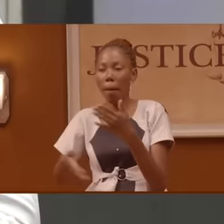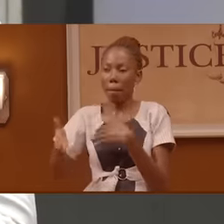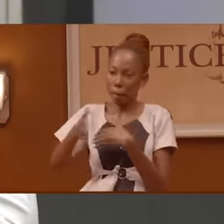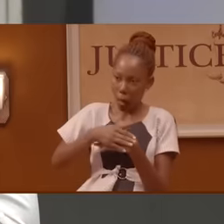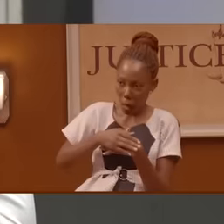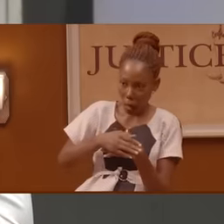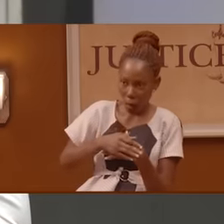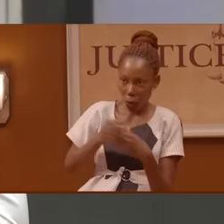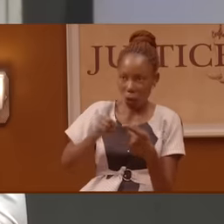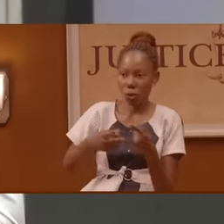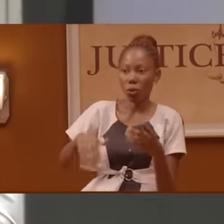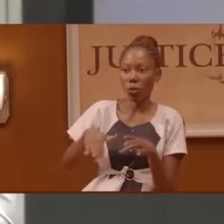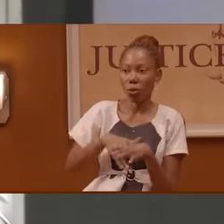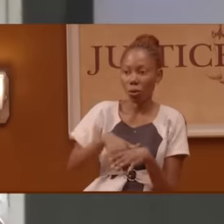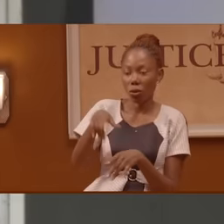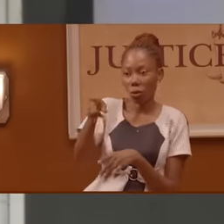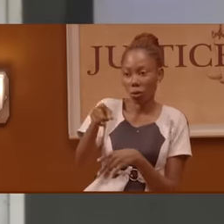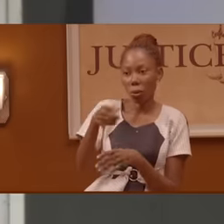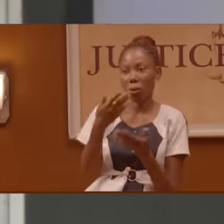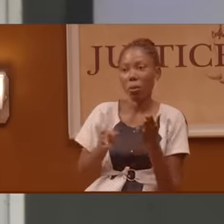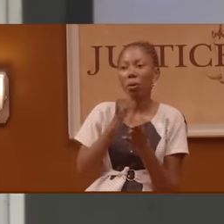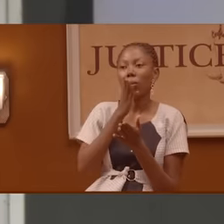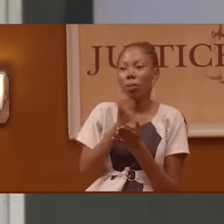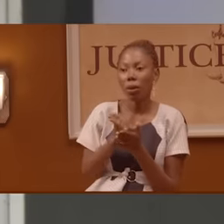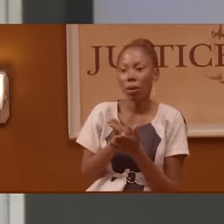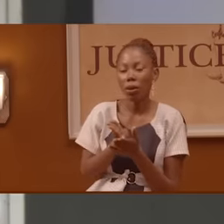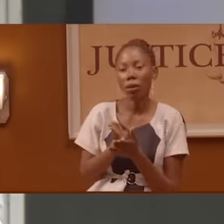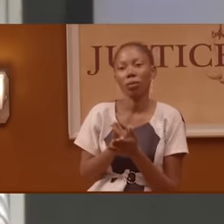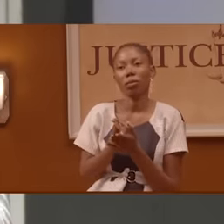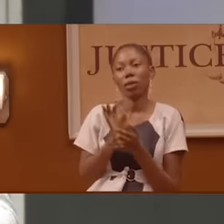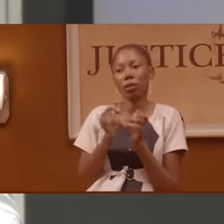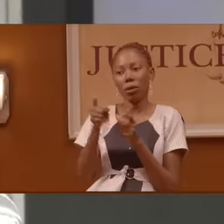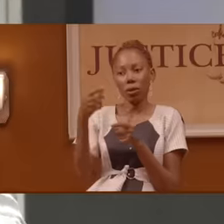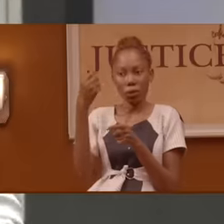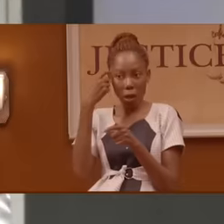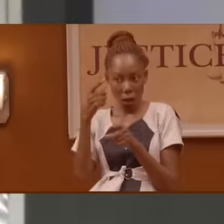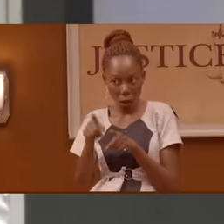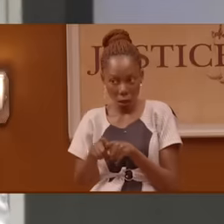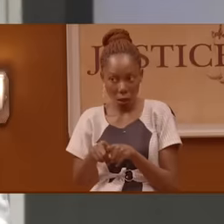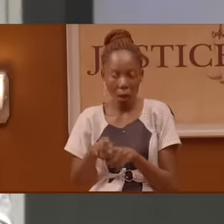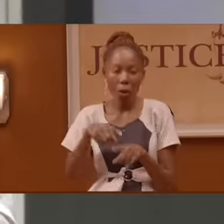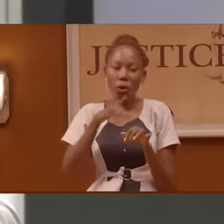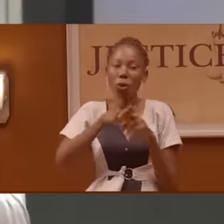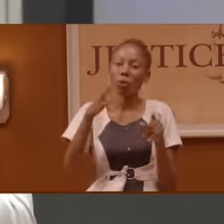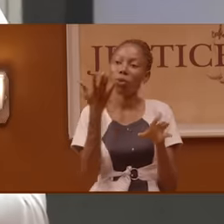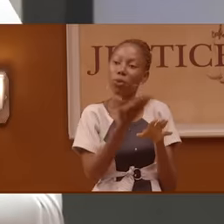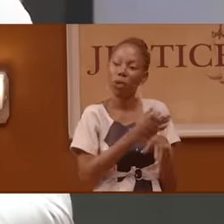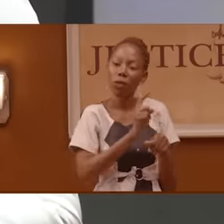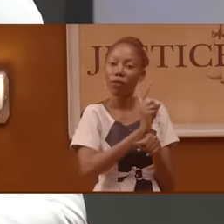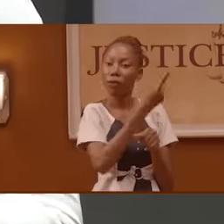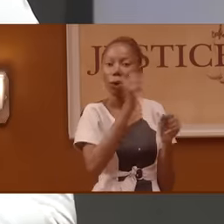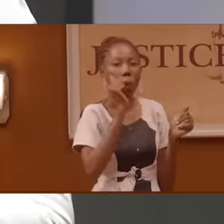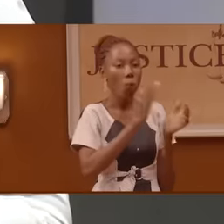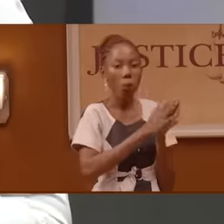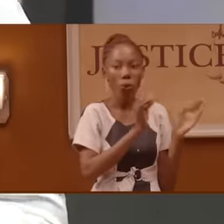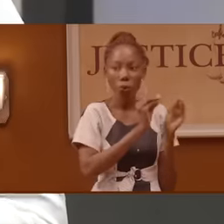together. He wants to marry me, but if I agree as a second that I don't want to chase away that one, I said, there's no problem. So, when he told me